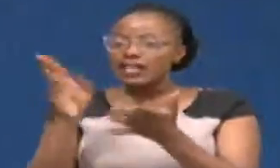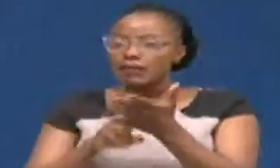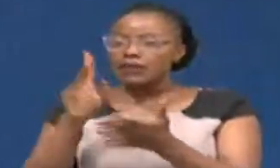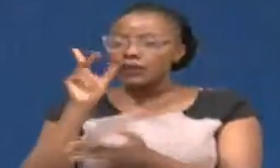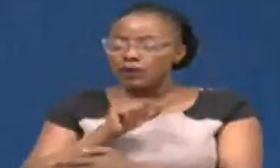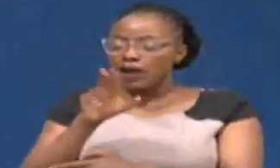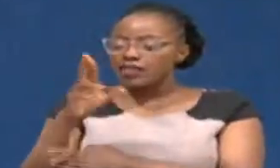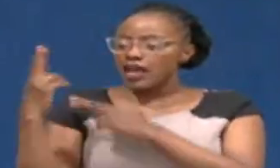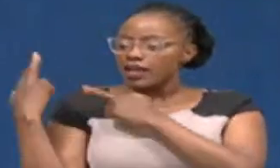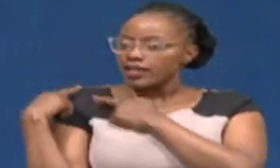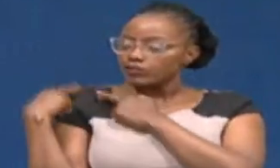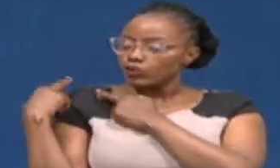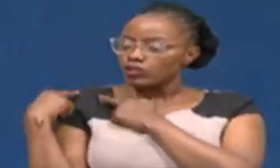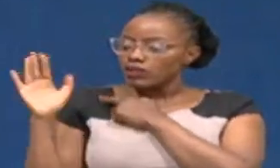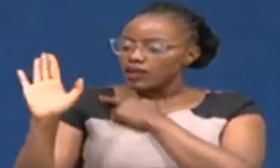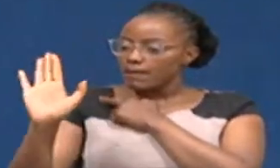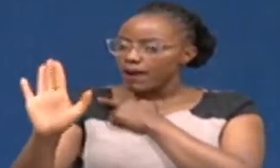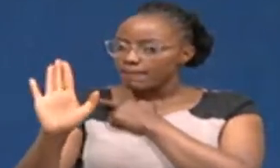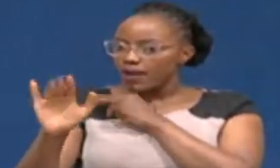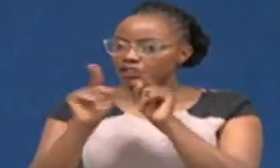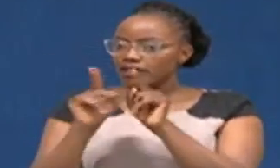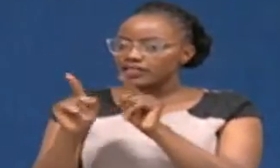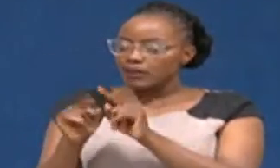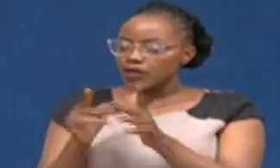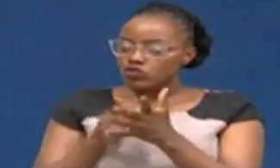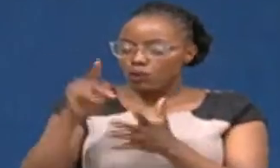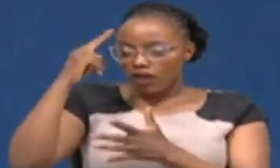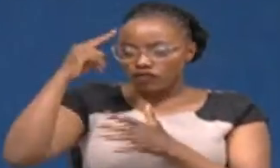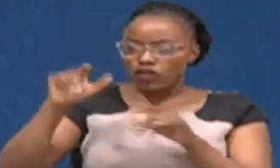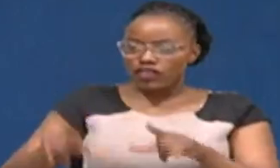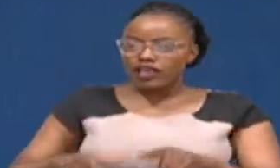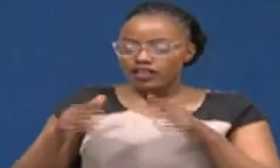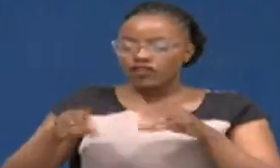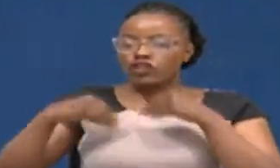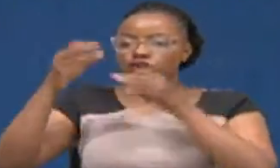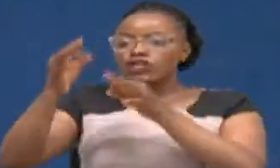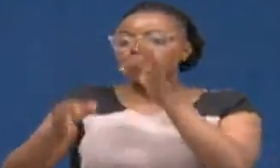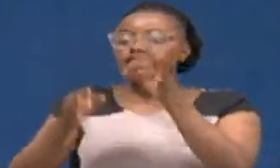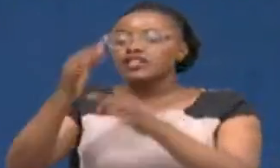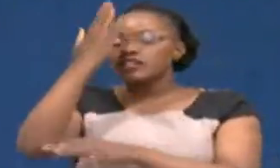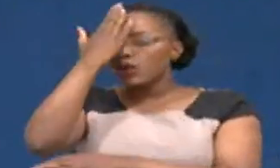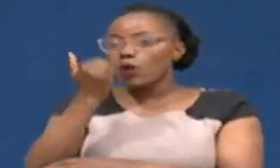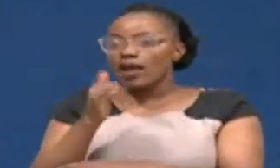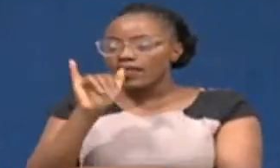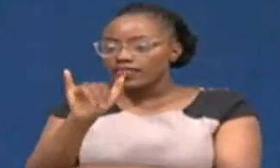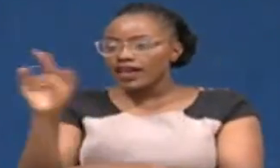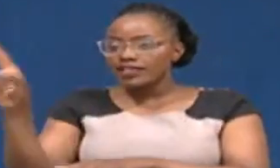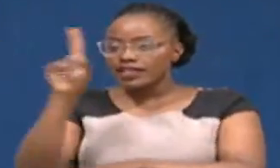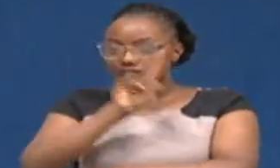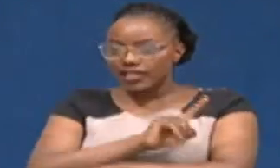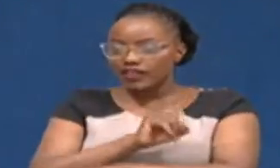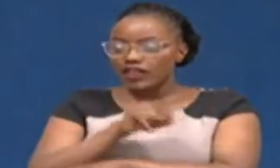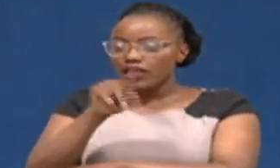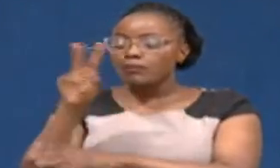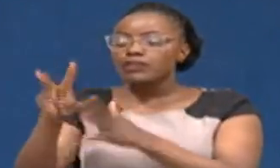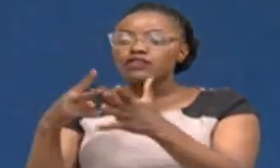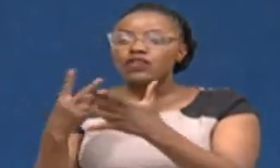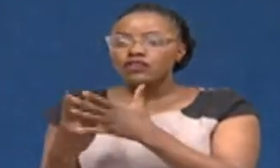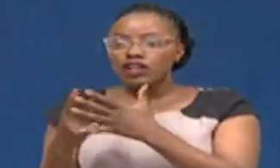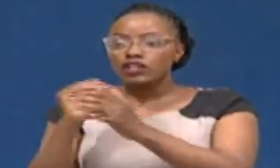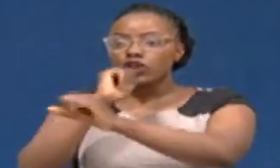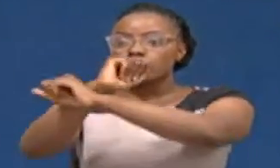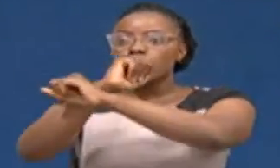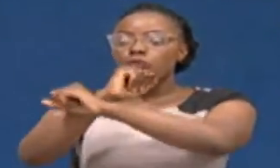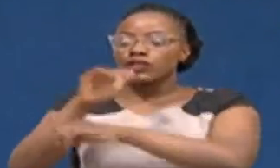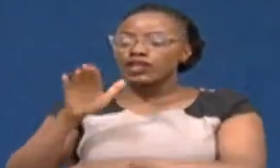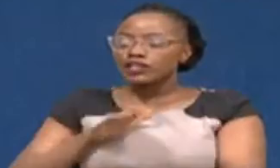is their duty, yeah, to reparate the survivors, to give them justice. Why? Because that day they failed to